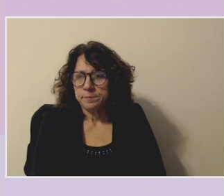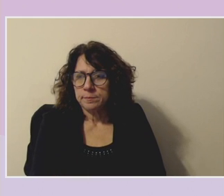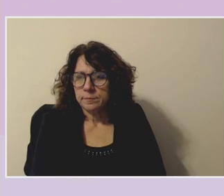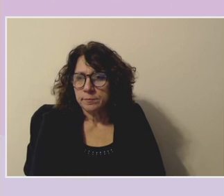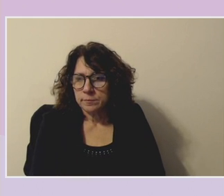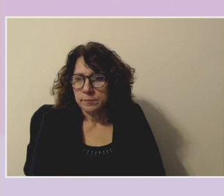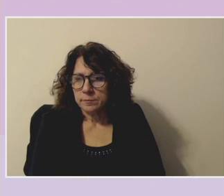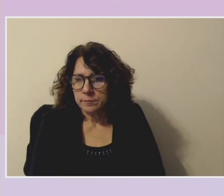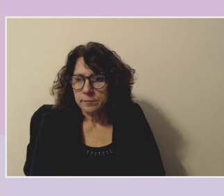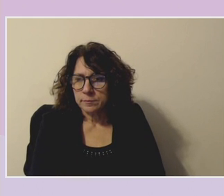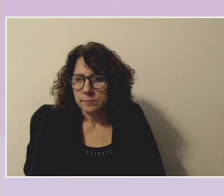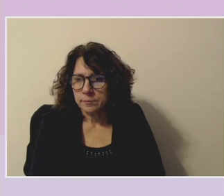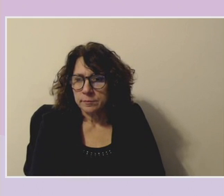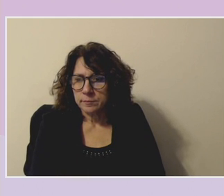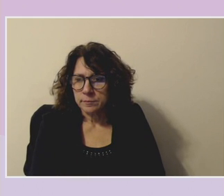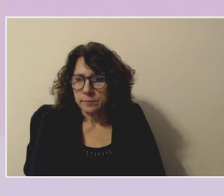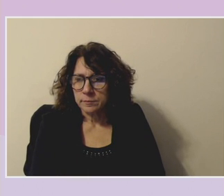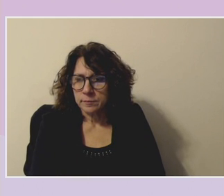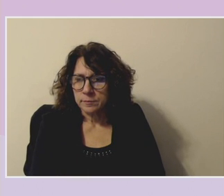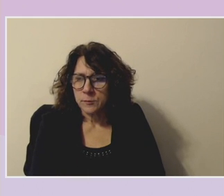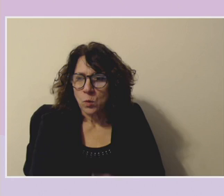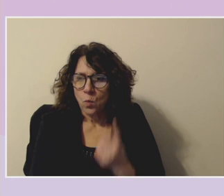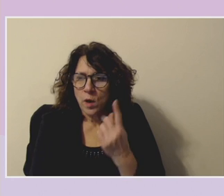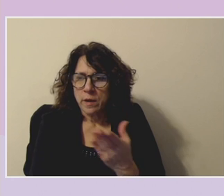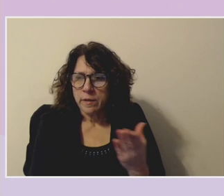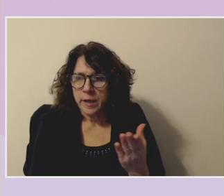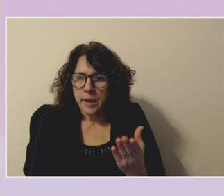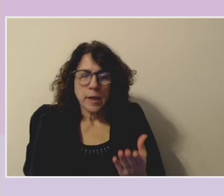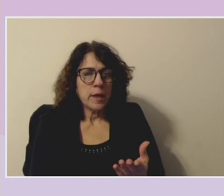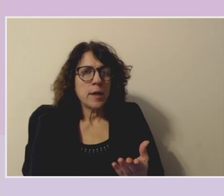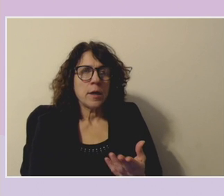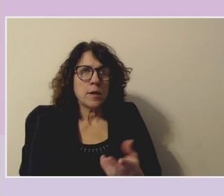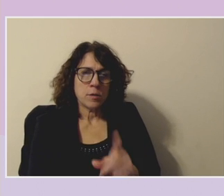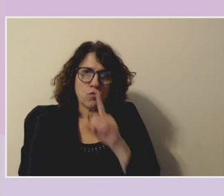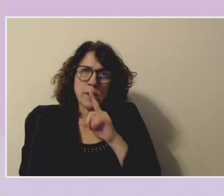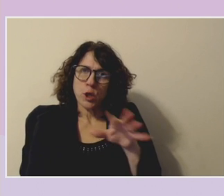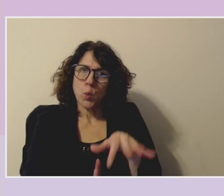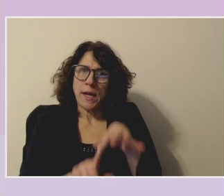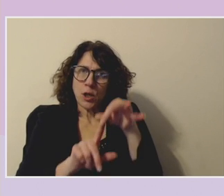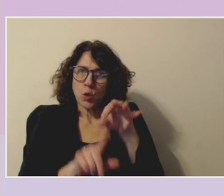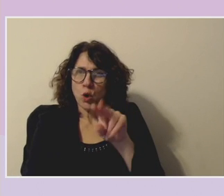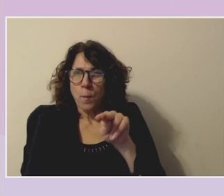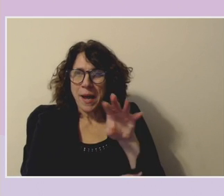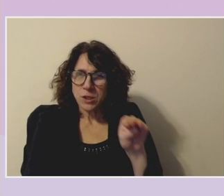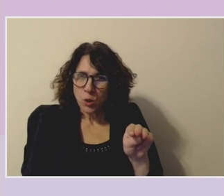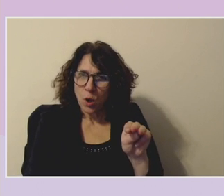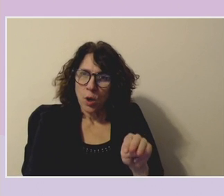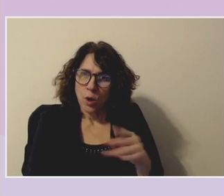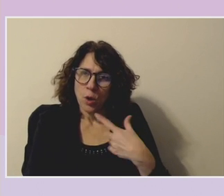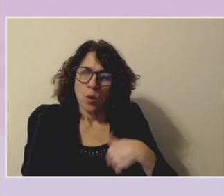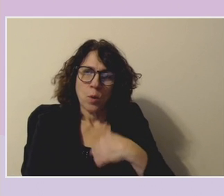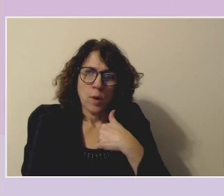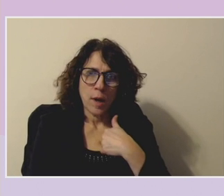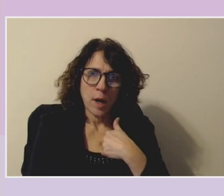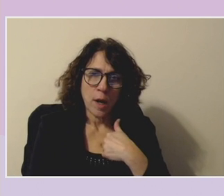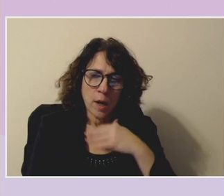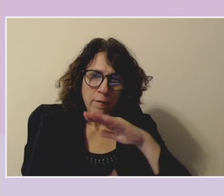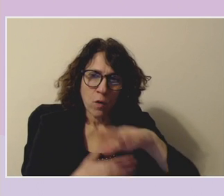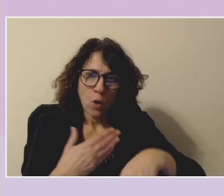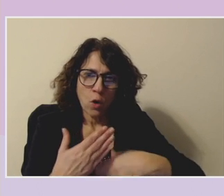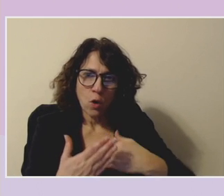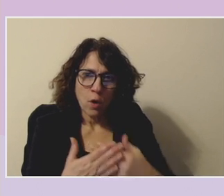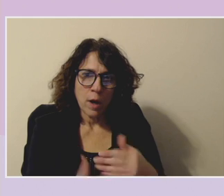Yeah, I think one of the things that's really unique to New Mexico is we have virtually all of our LEAs